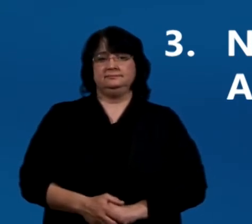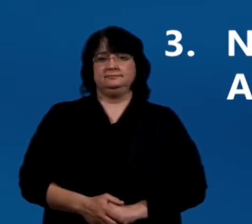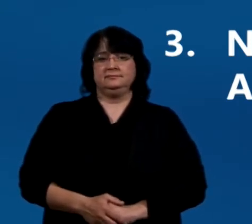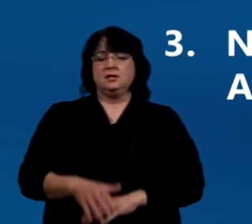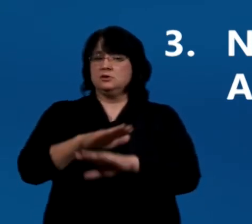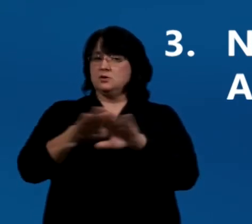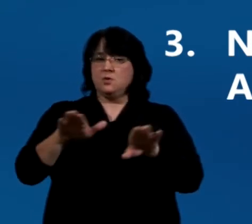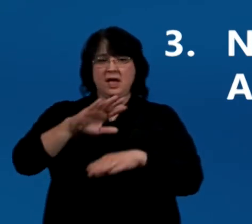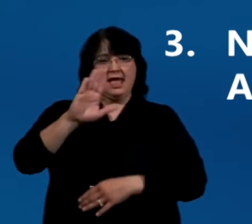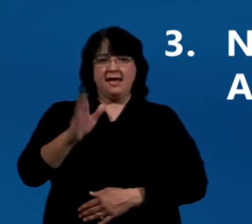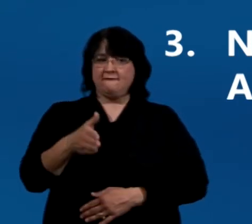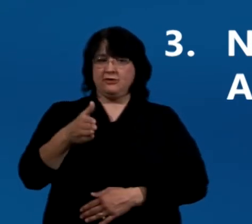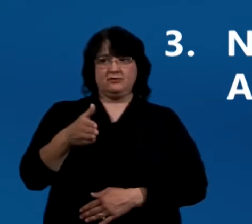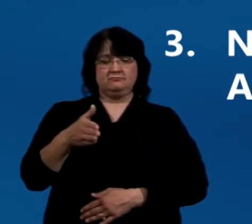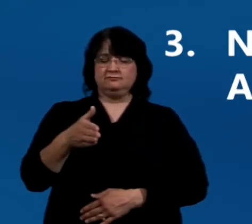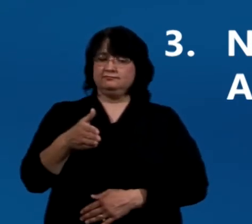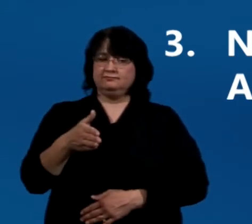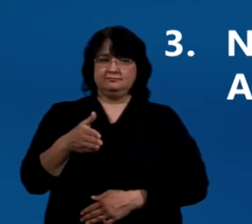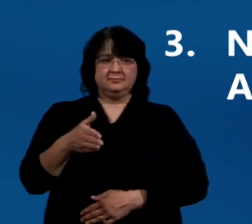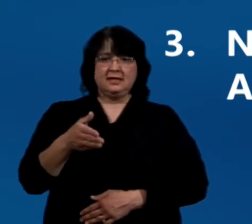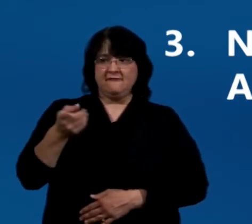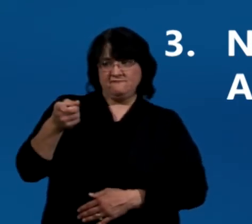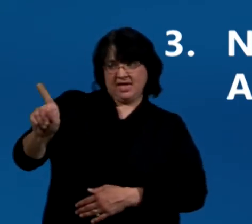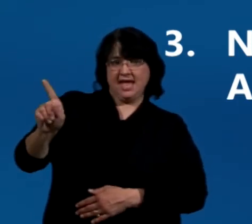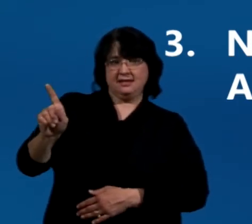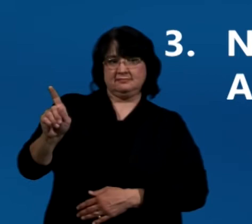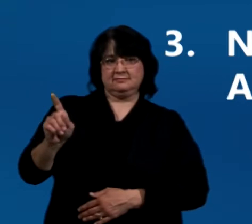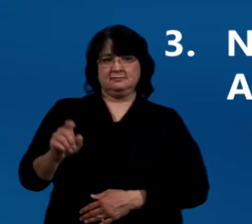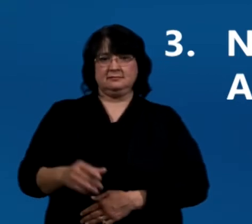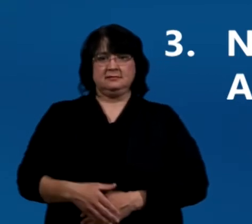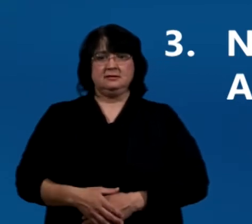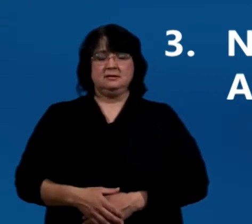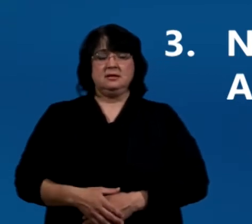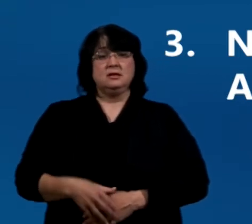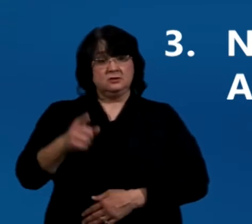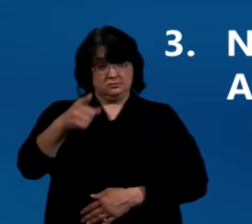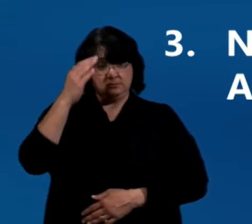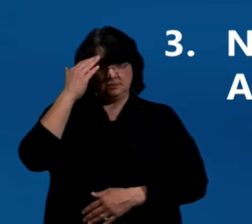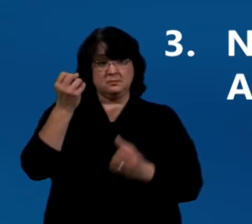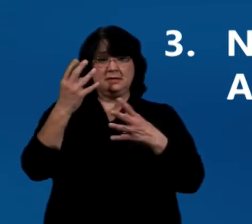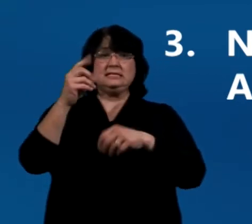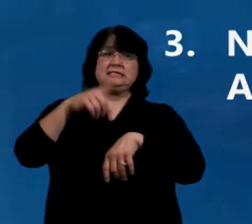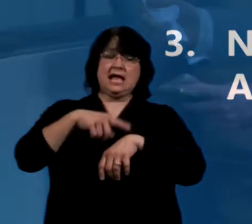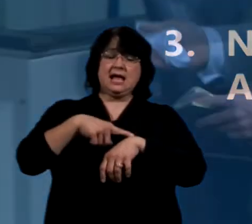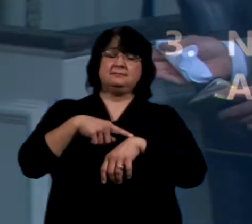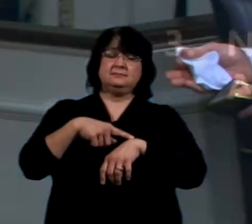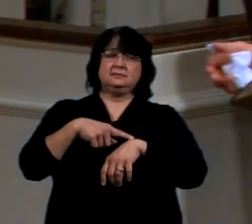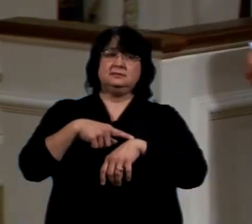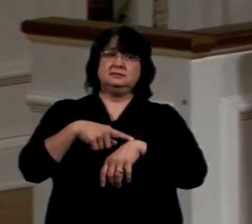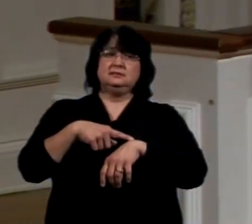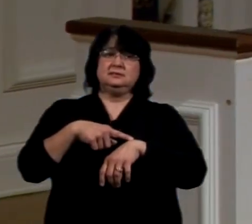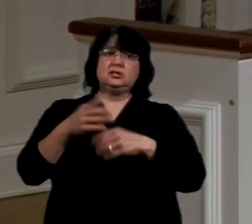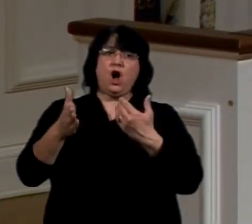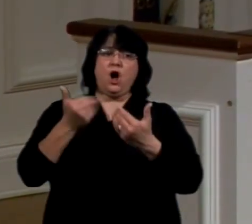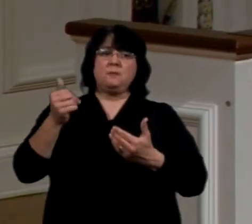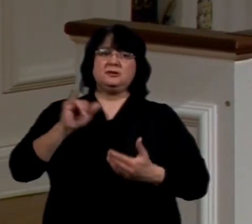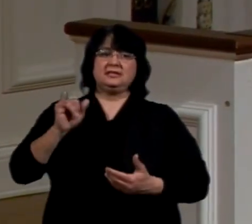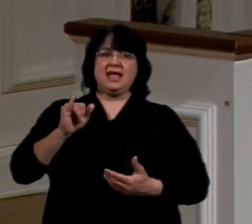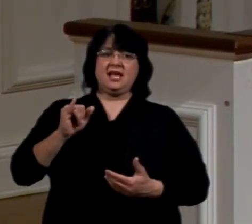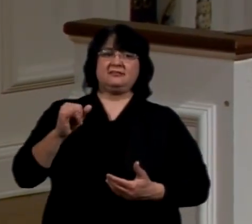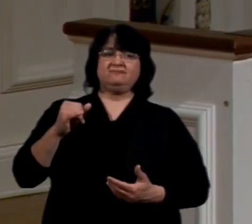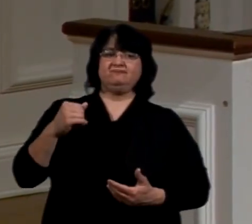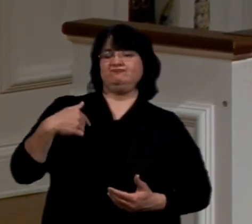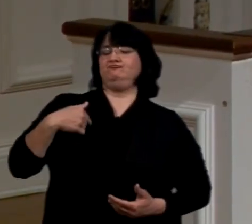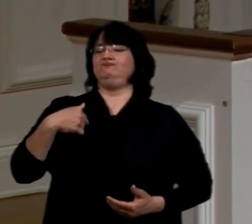And don't ever embarrass, don't ever offend or intimidate. Can I tell you how many times over the years it almost become a badge if we're not careful in our soul